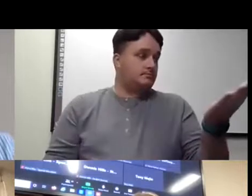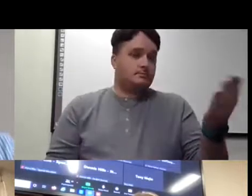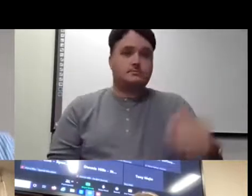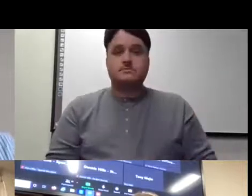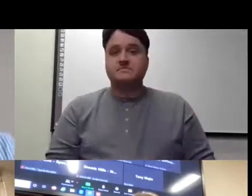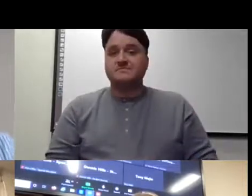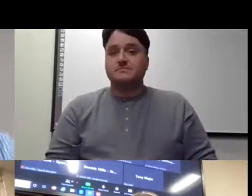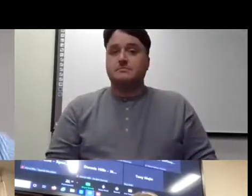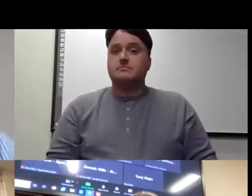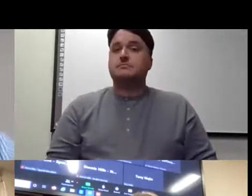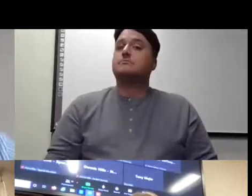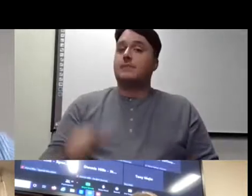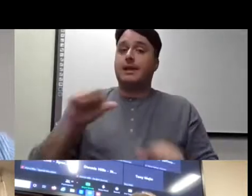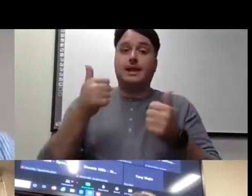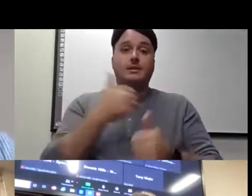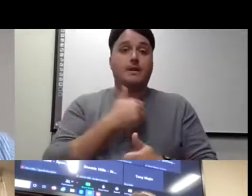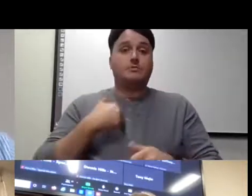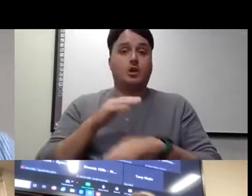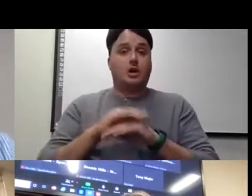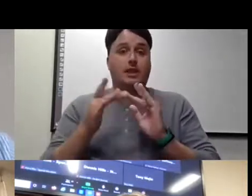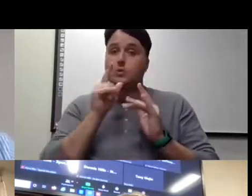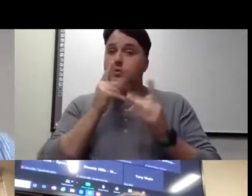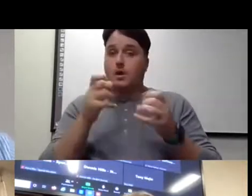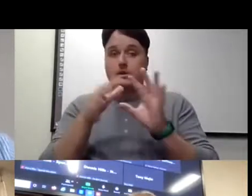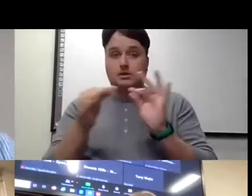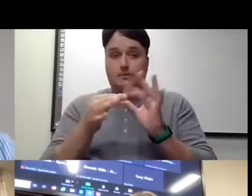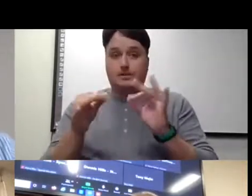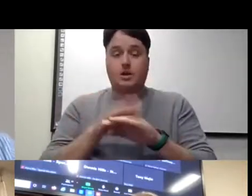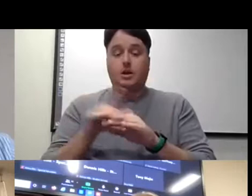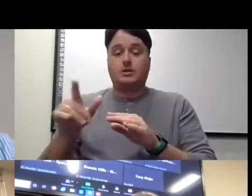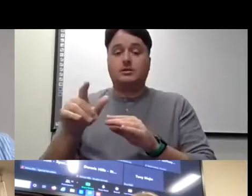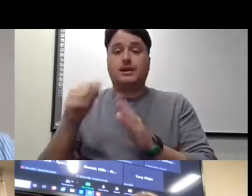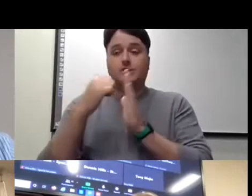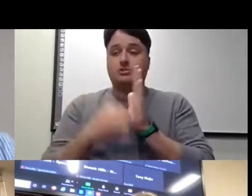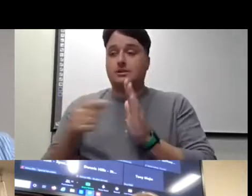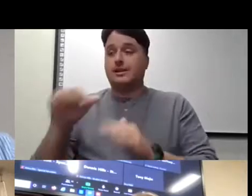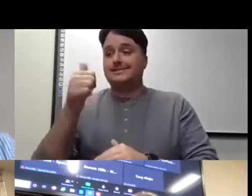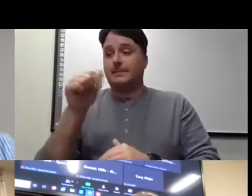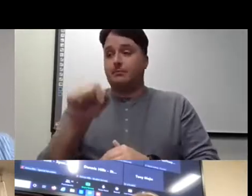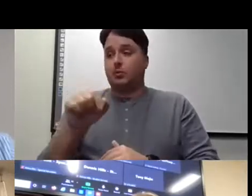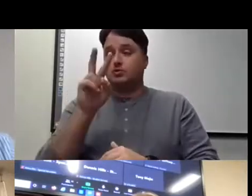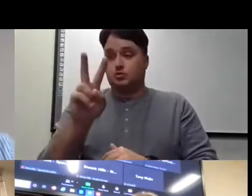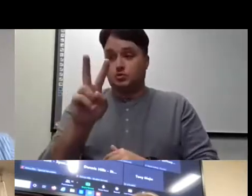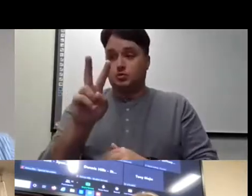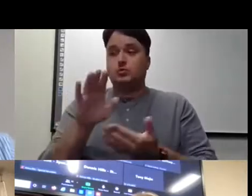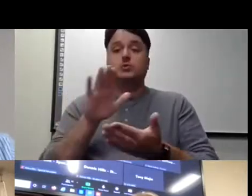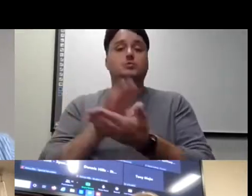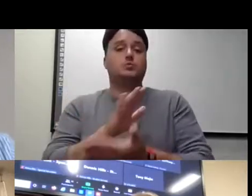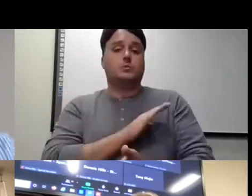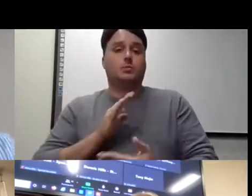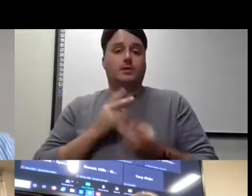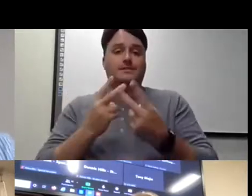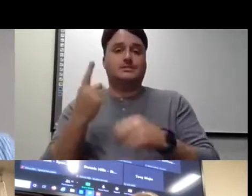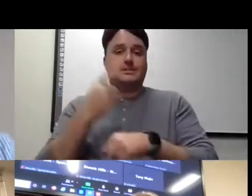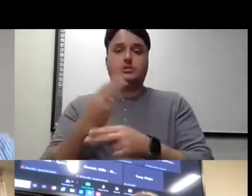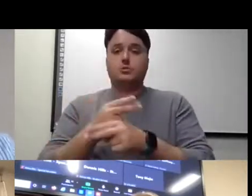online. Yes, any members online that would like to make comment on agenda item 10.2, the school board visitation dates, please